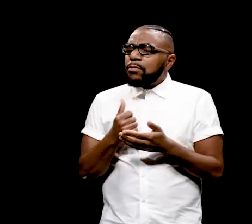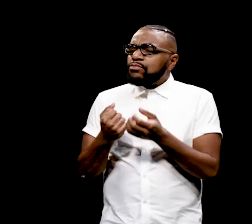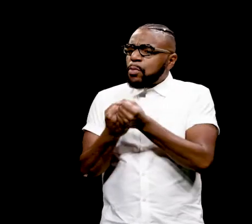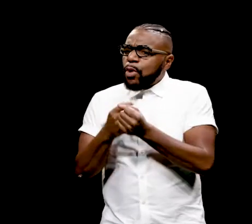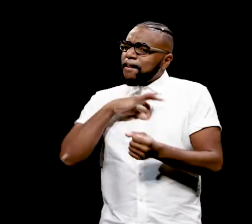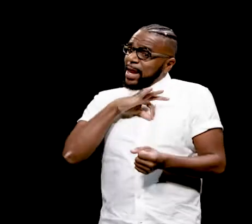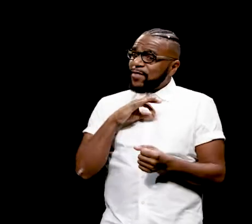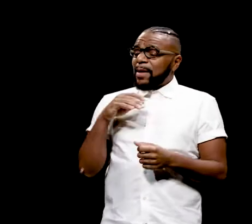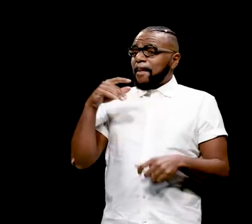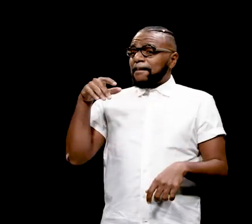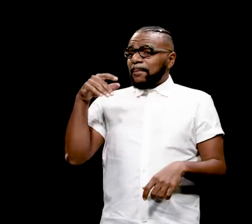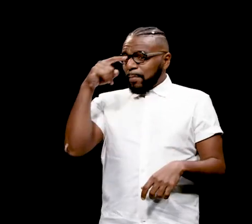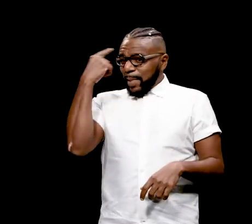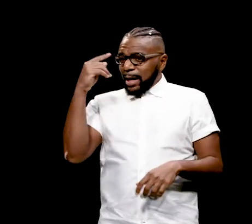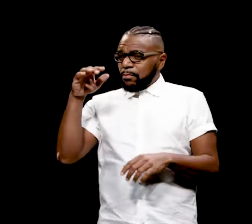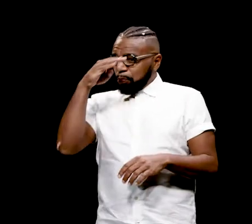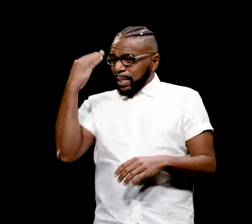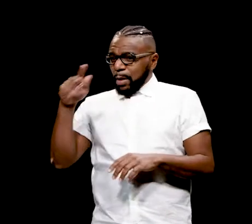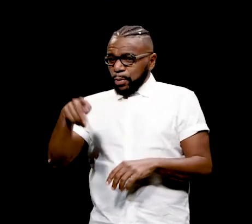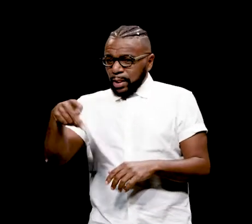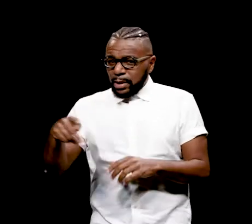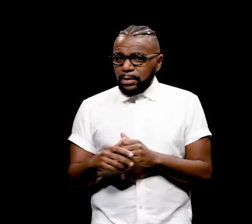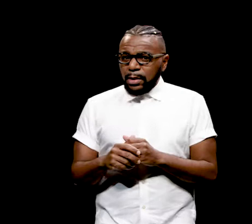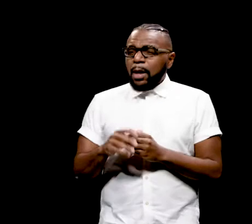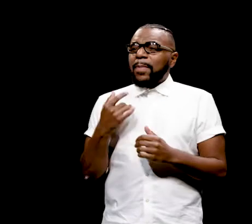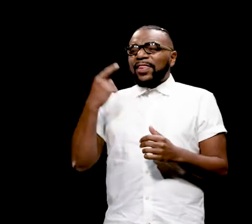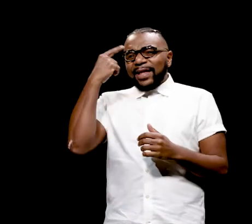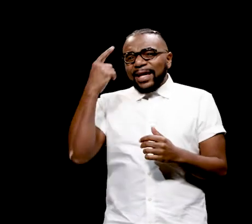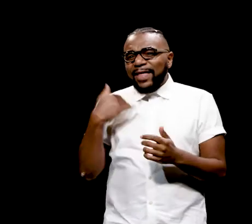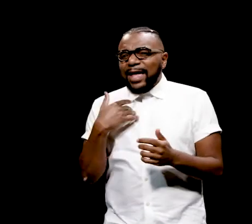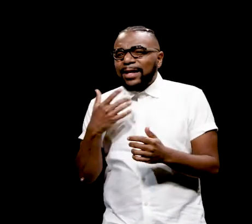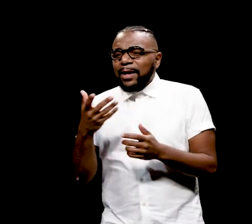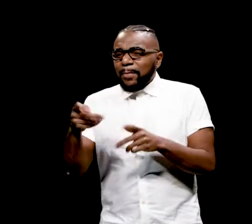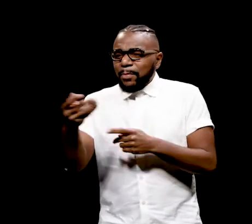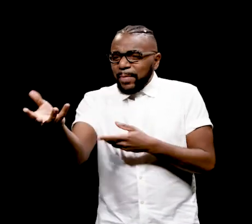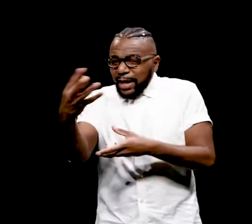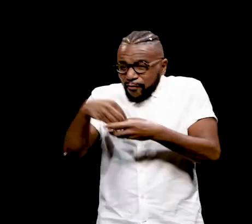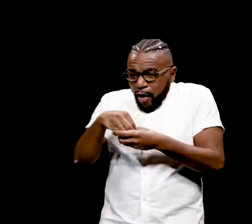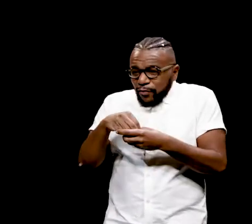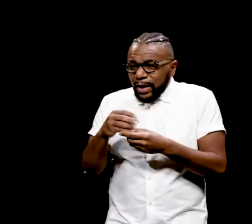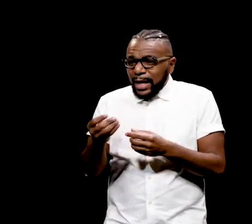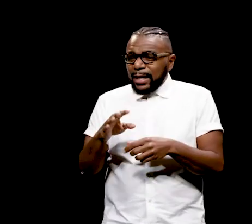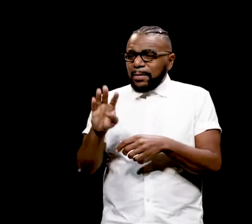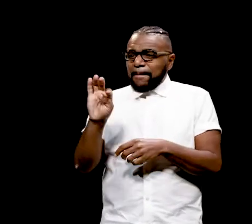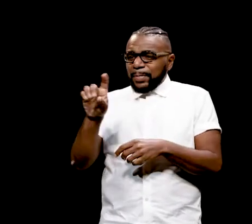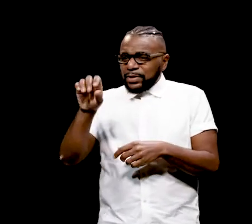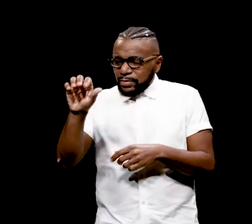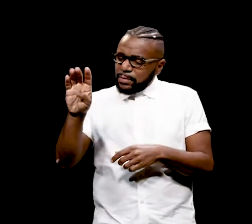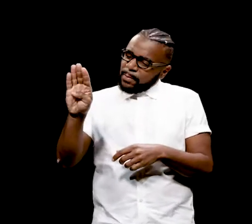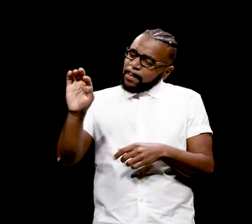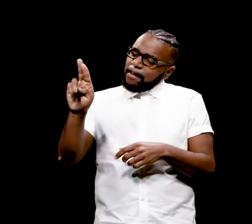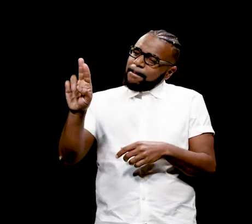deployed at the discretion of Black Portlanders. So there are things like participatory budgeting, which I think will be important to implement